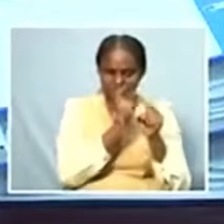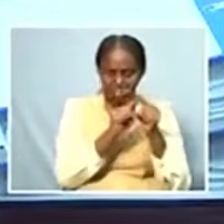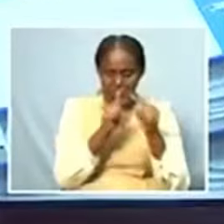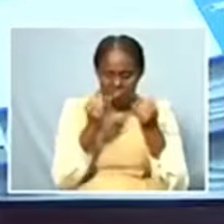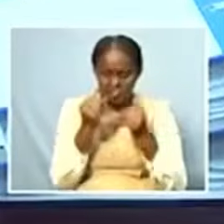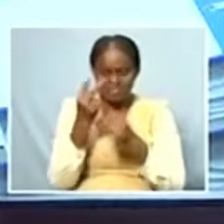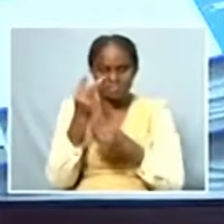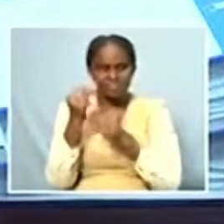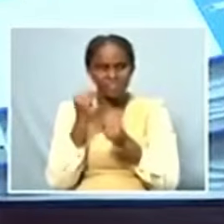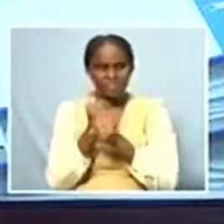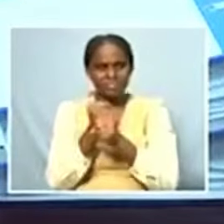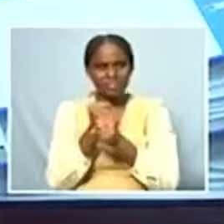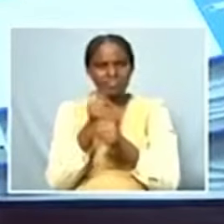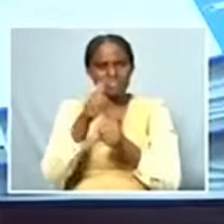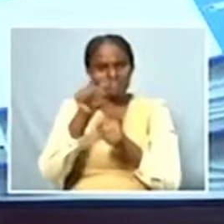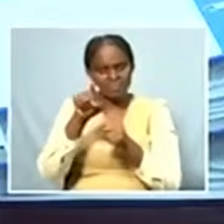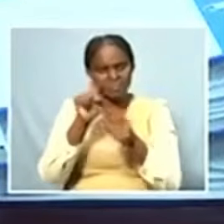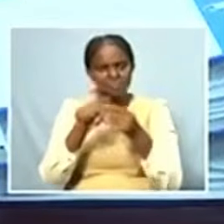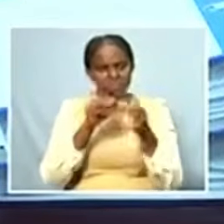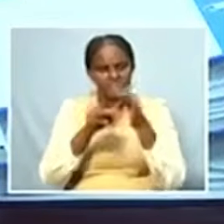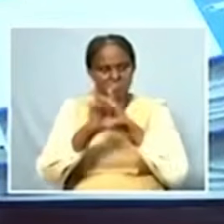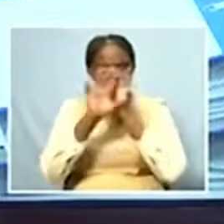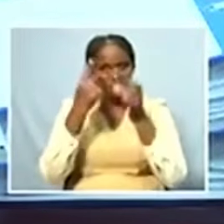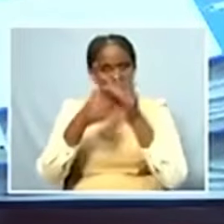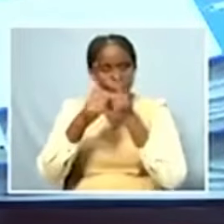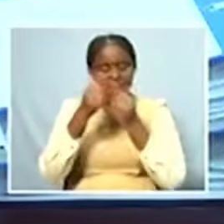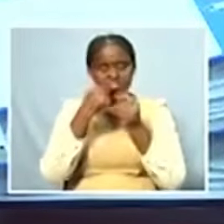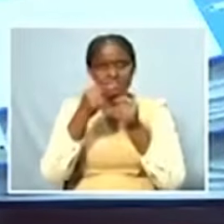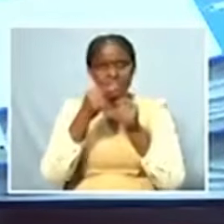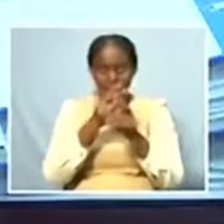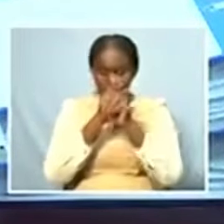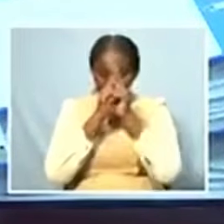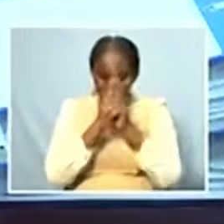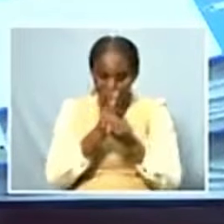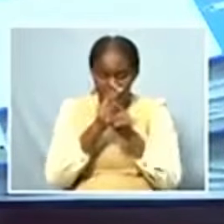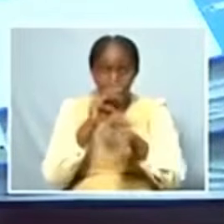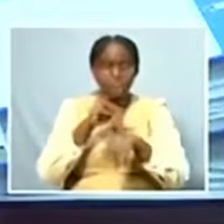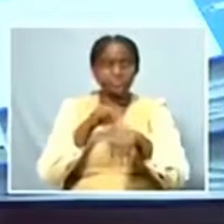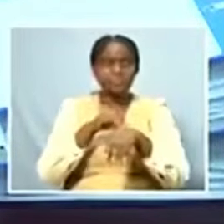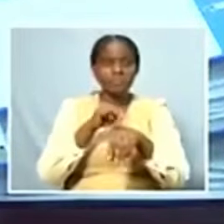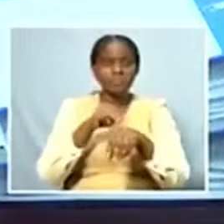years. You may need to clarify what you're saying. Honorable Wheeler,